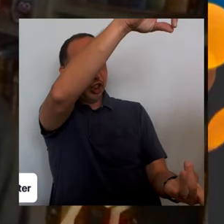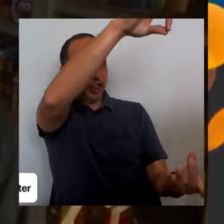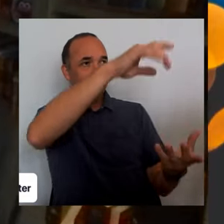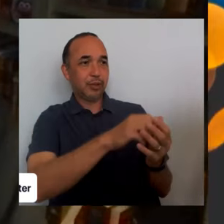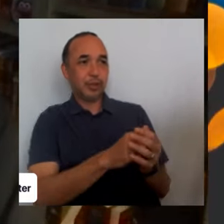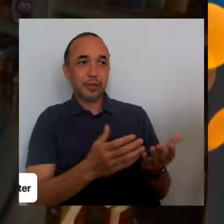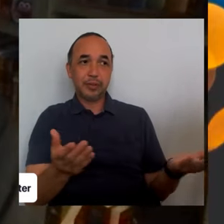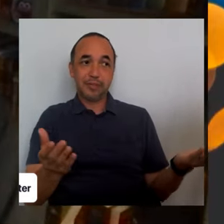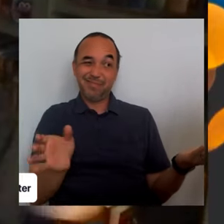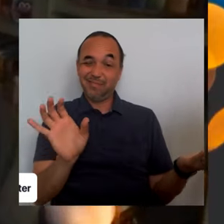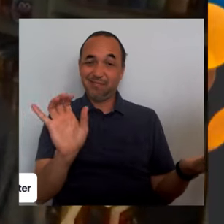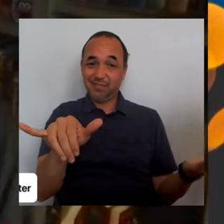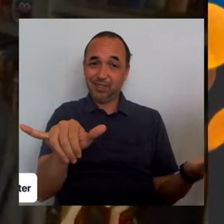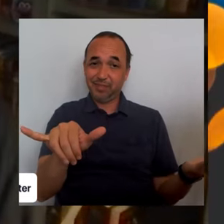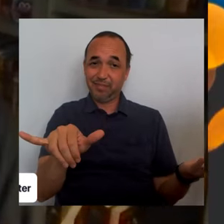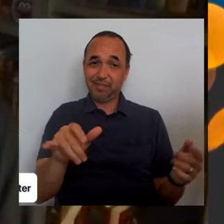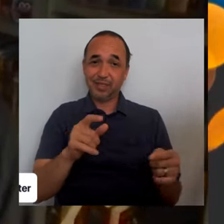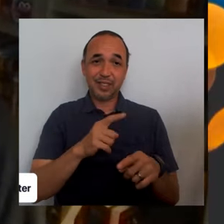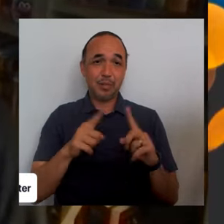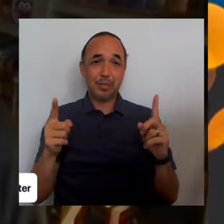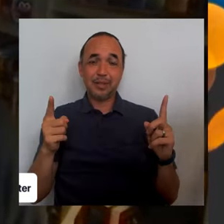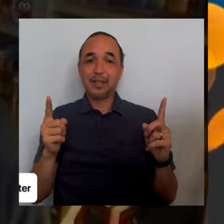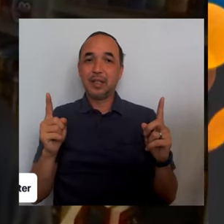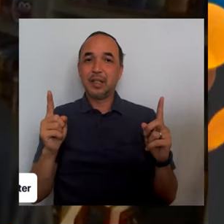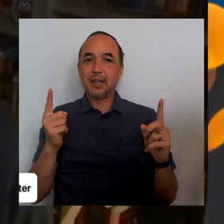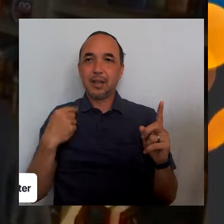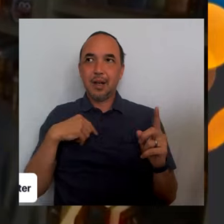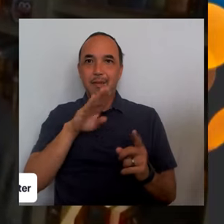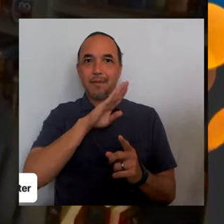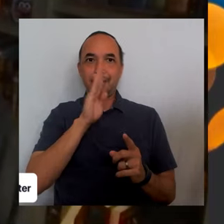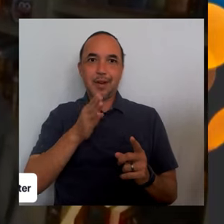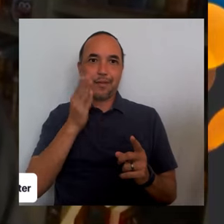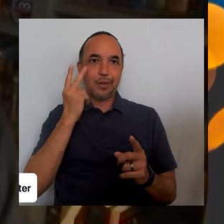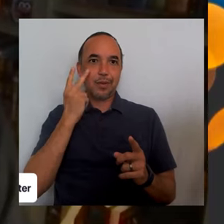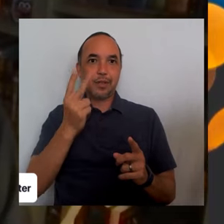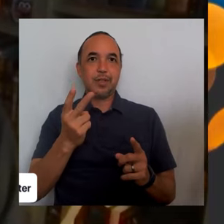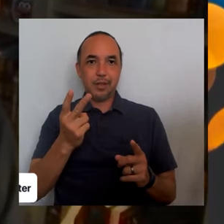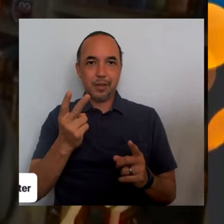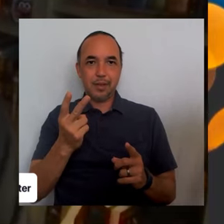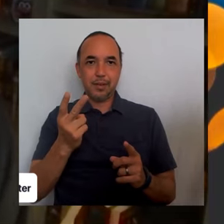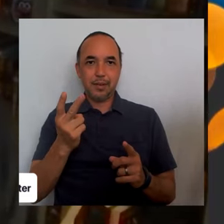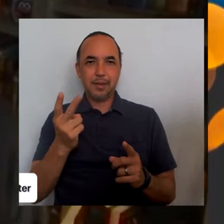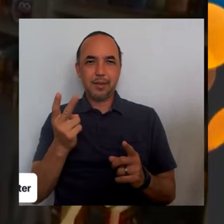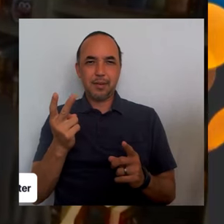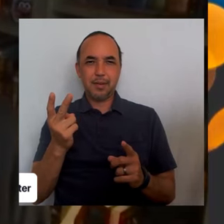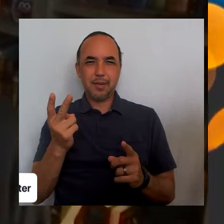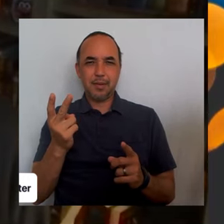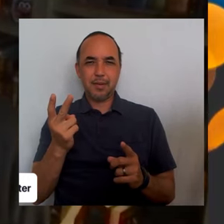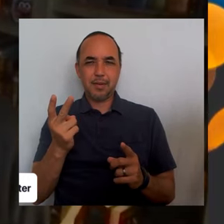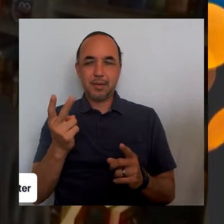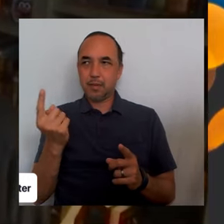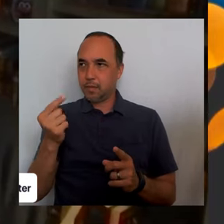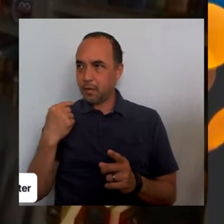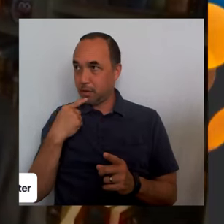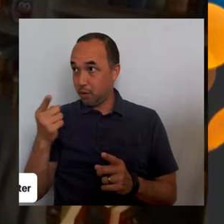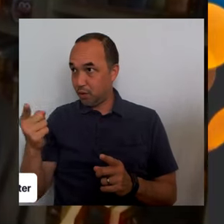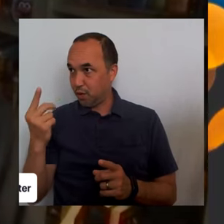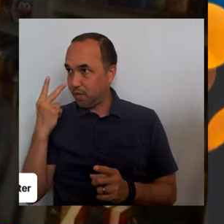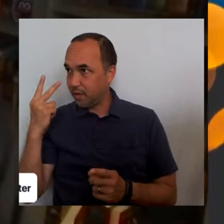of stuff. But I will say I've never seen that quintessential when someone says, "Have you ever seen a